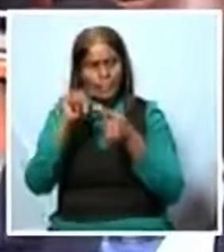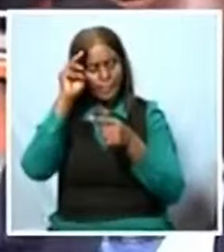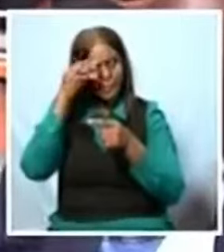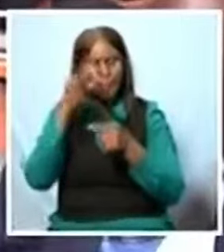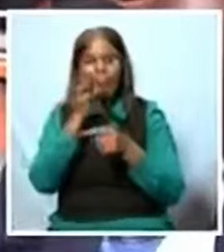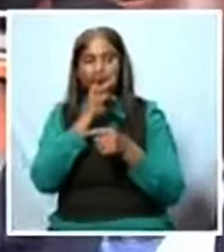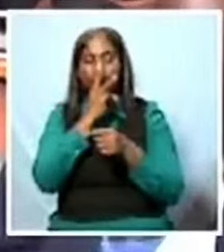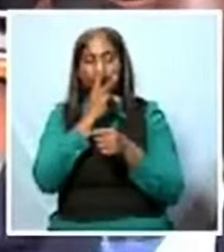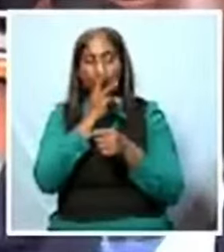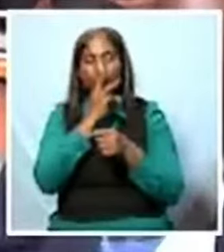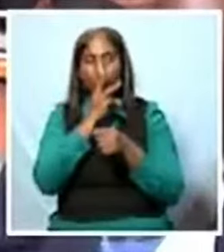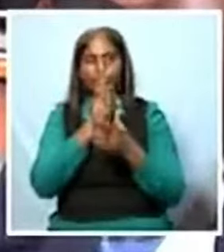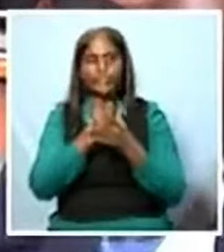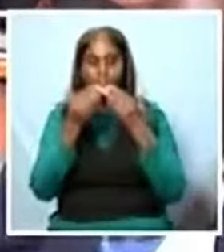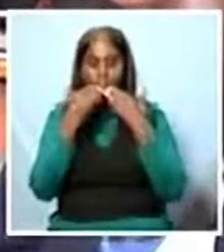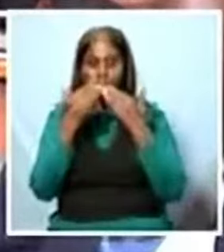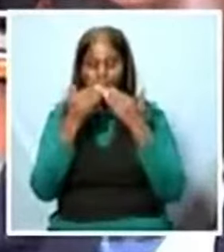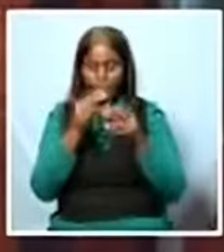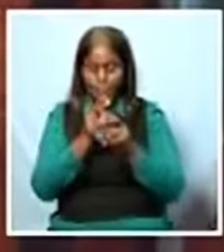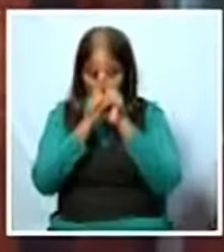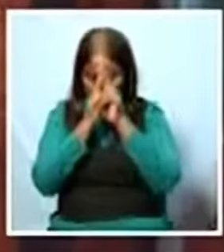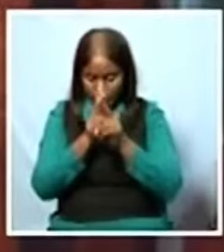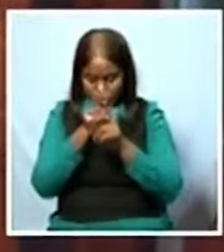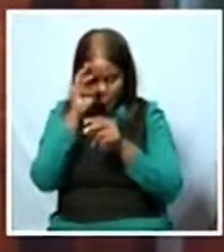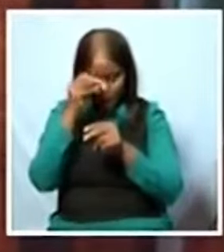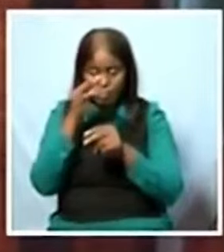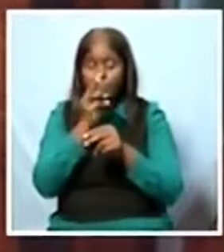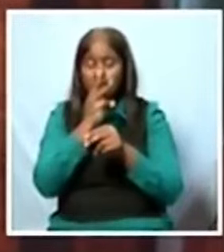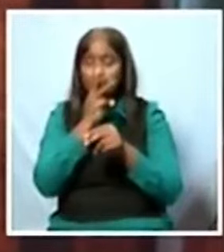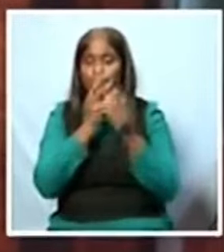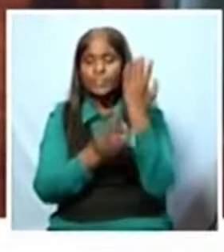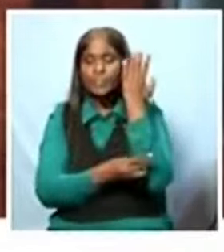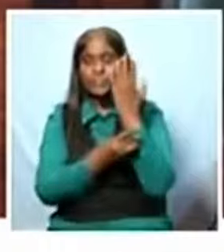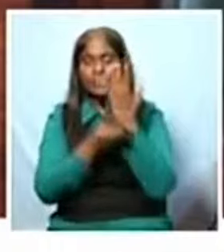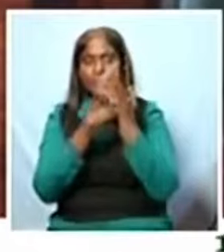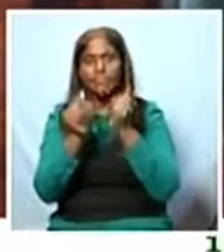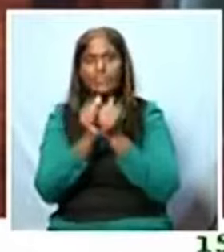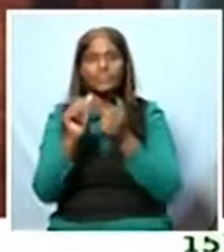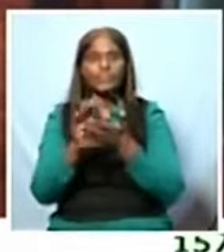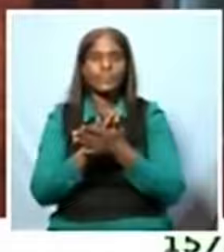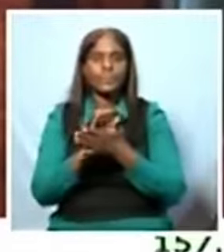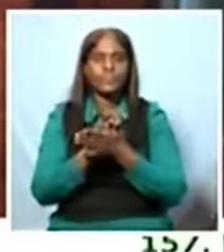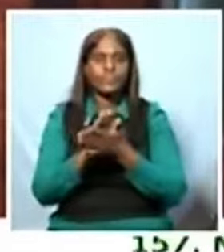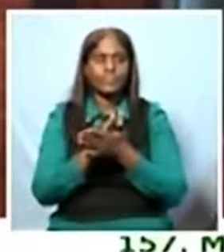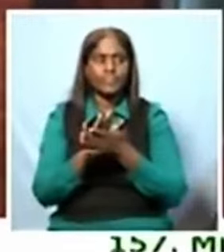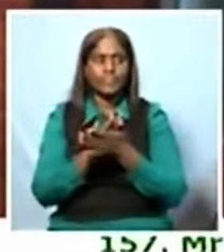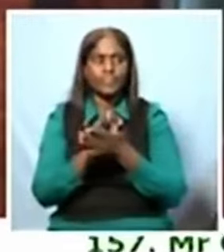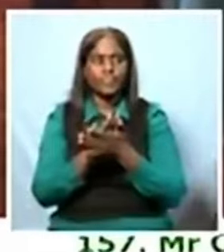Water. Thank you. The Honorable Minister of Water Development and Sanitation.